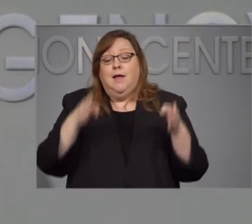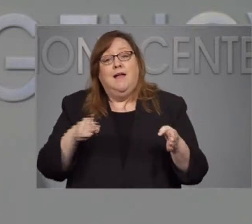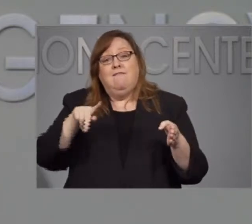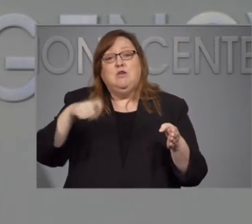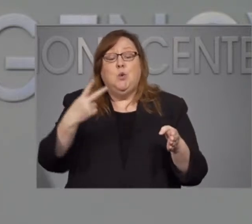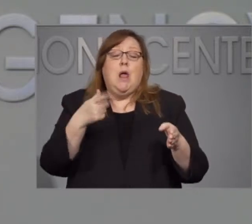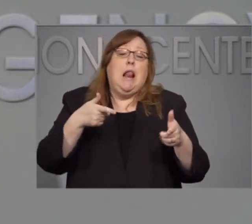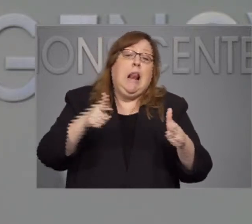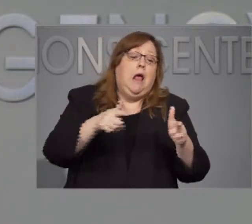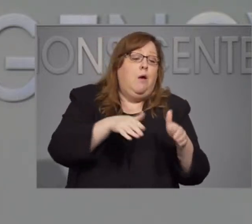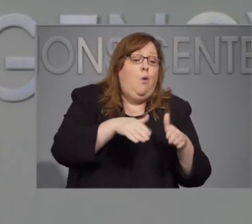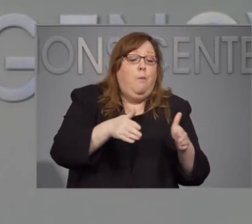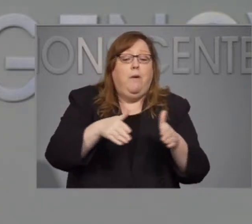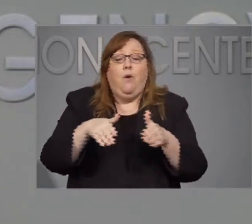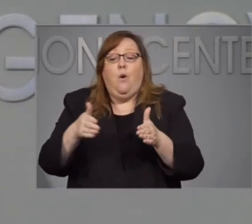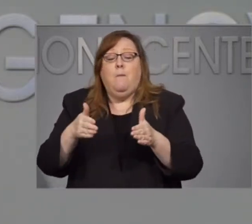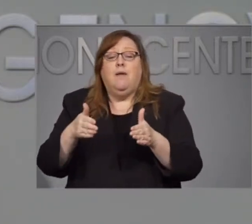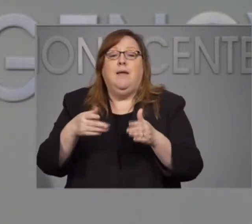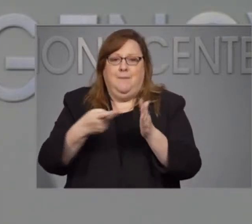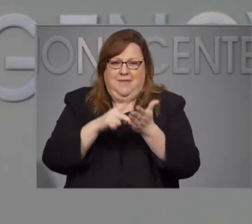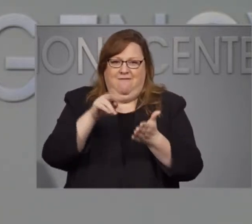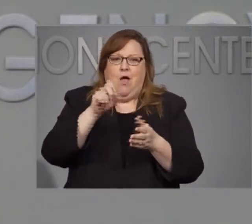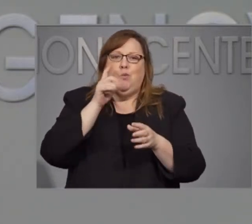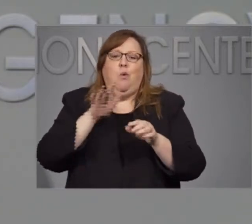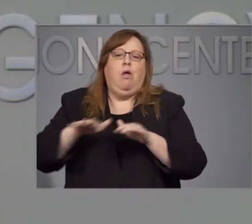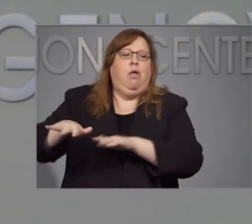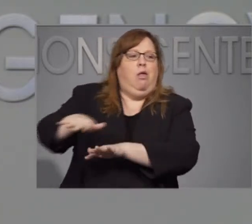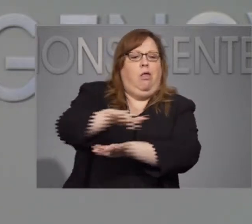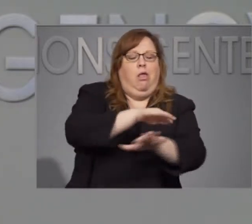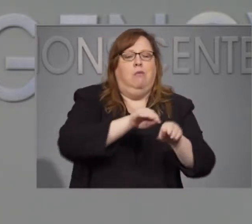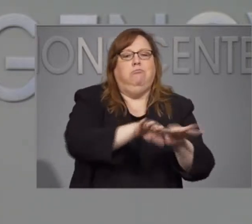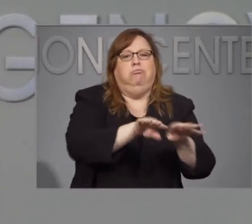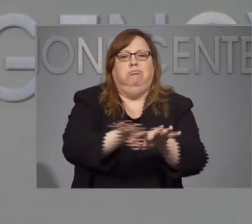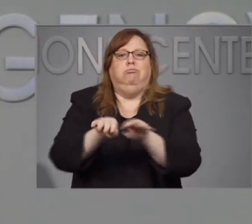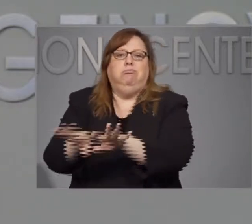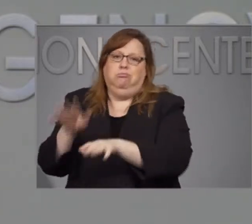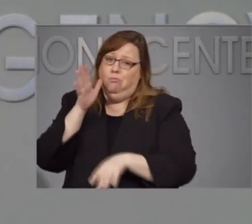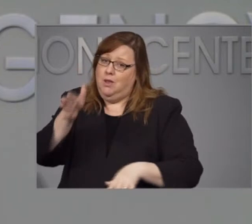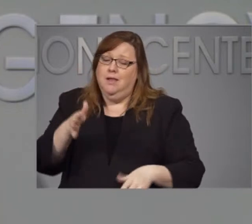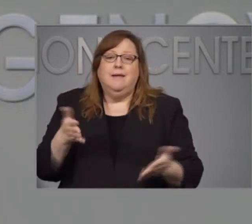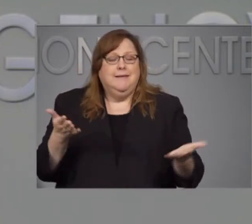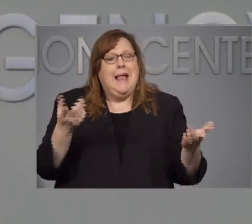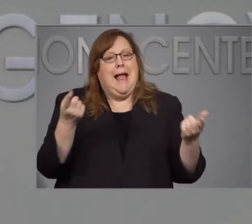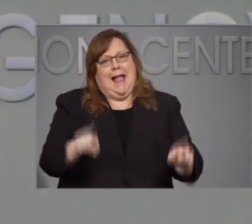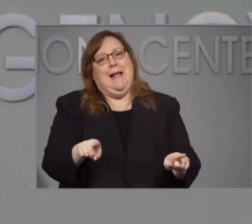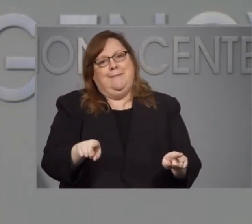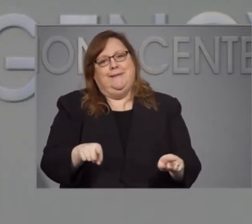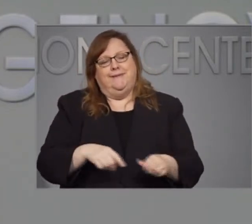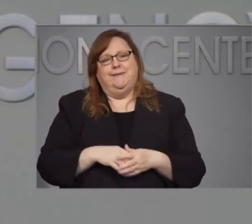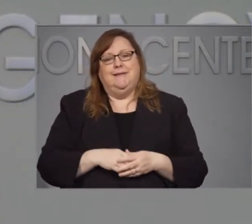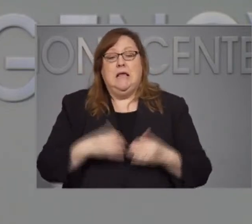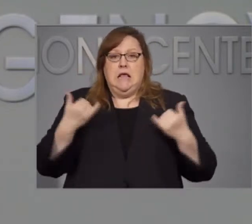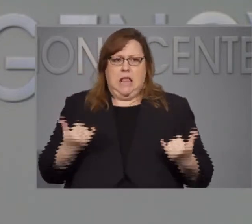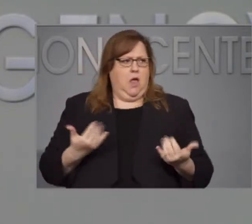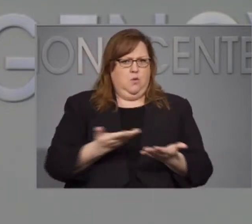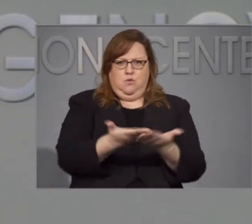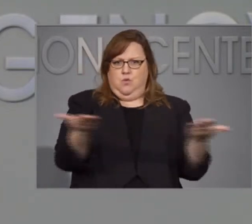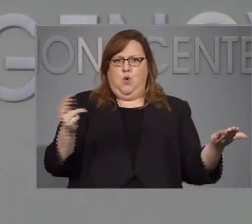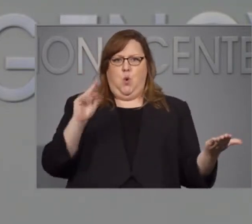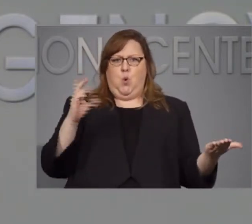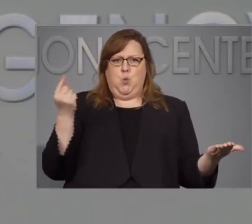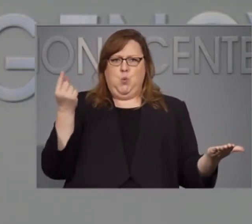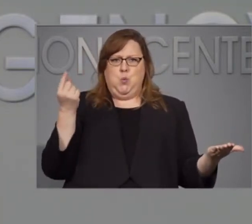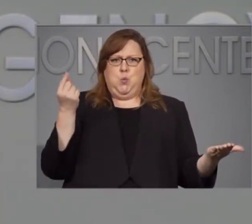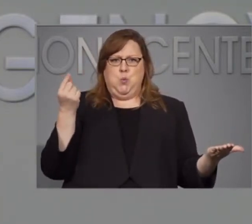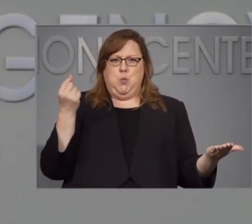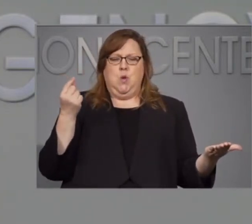as well. So I think now it's upon us, every one of us in North Carolina, to say, how can I help keep the virus